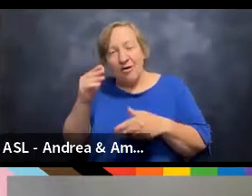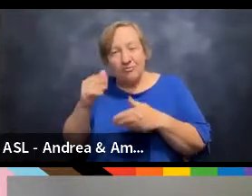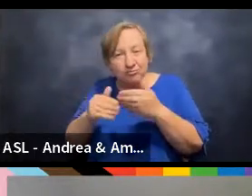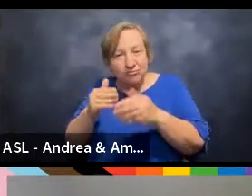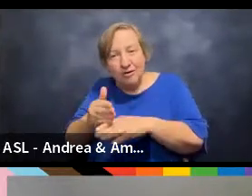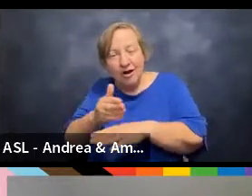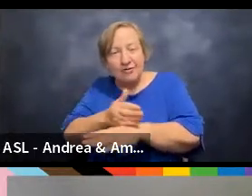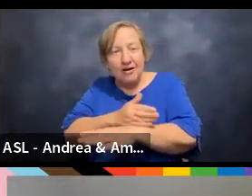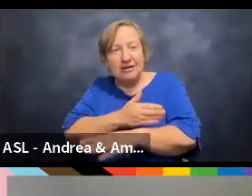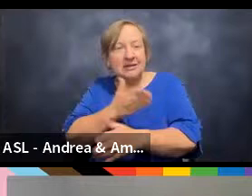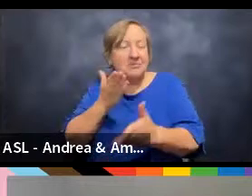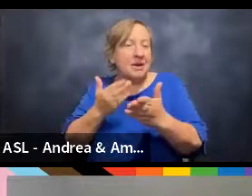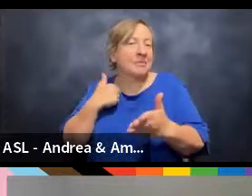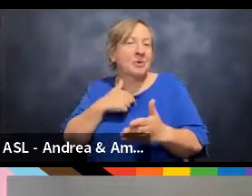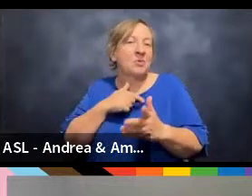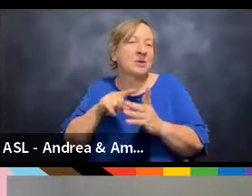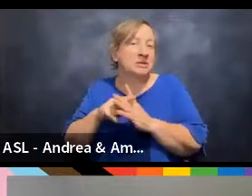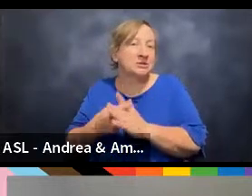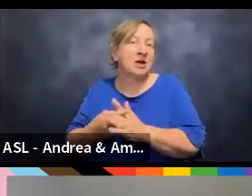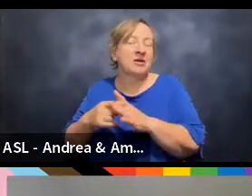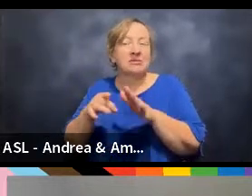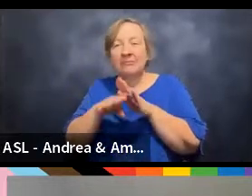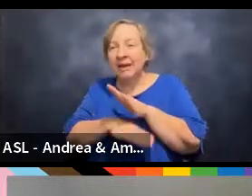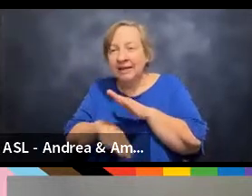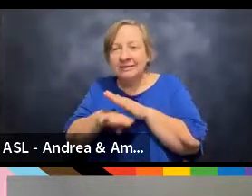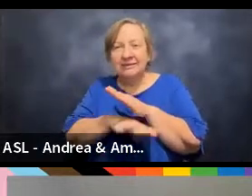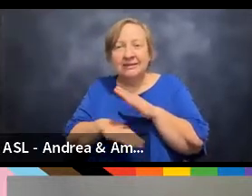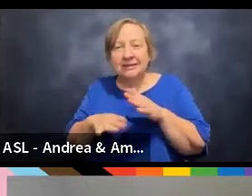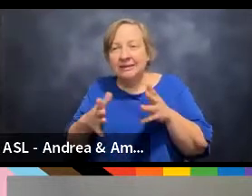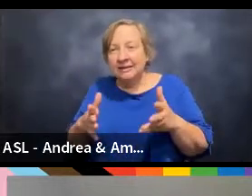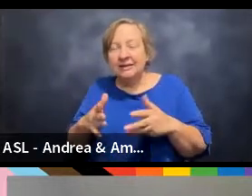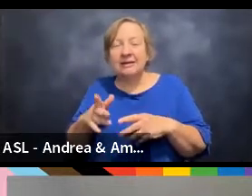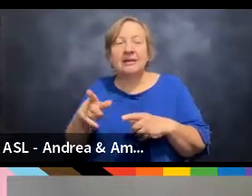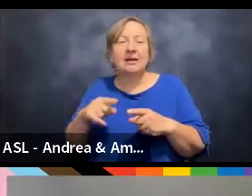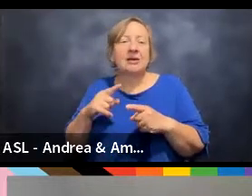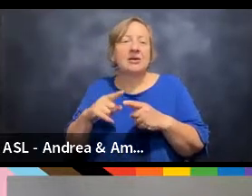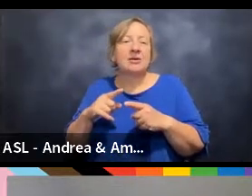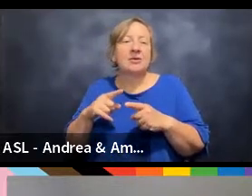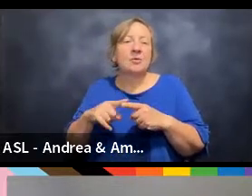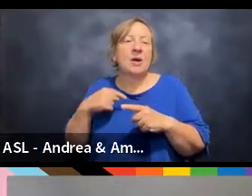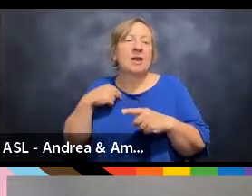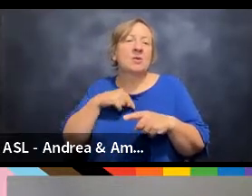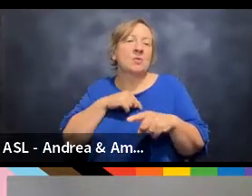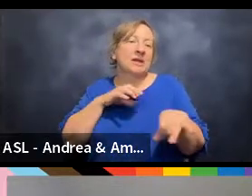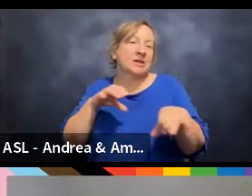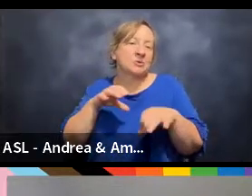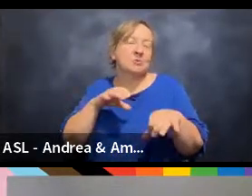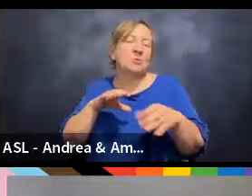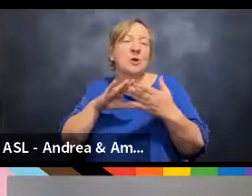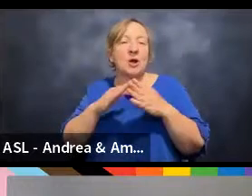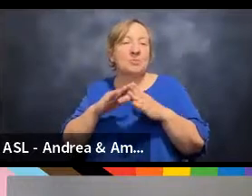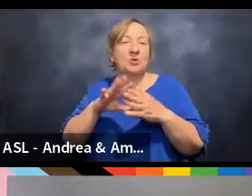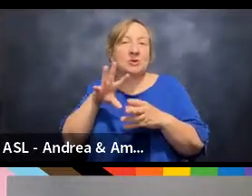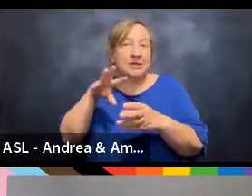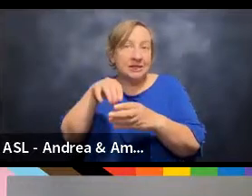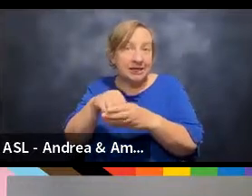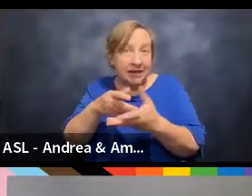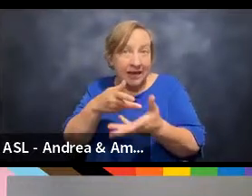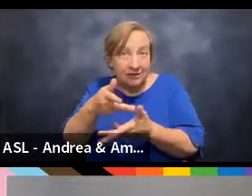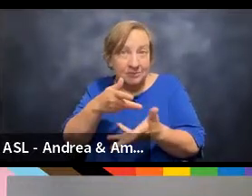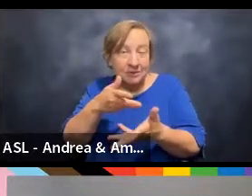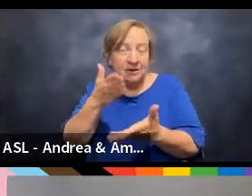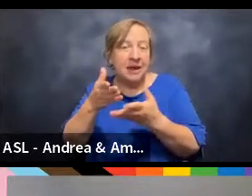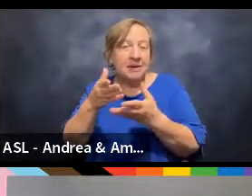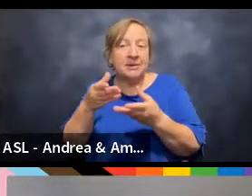And maybe we can just start really basic. That is, as we do these community engagement, maybe hand